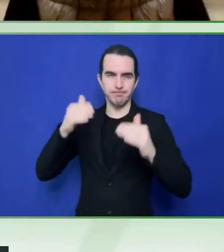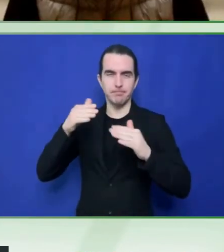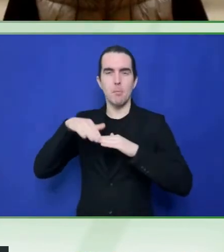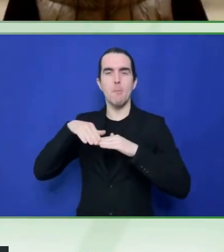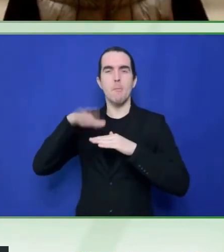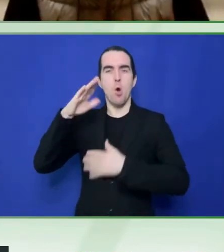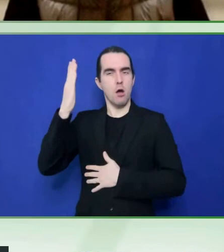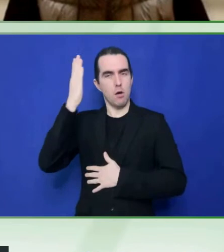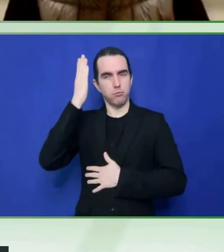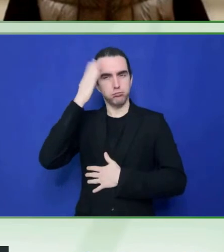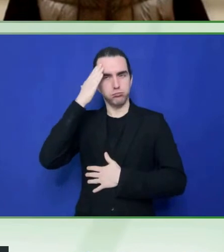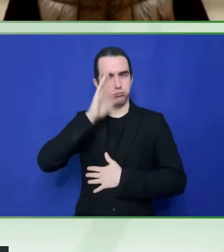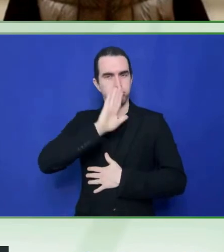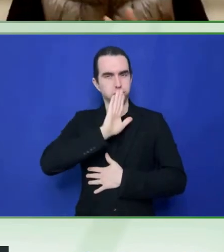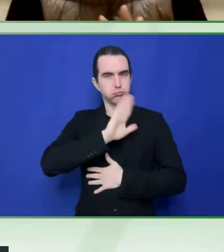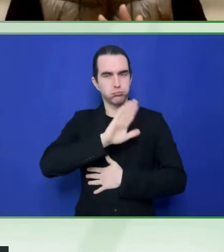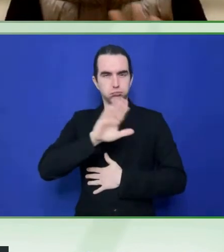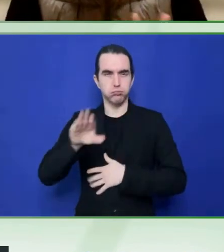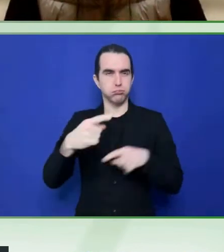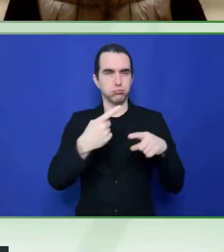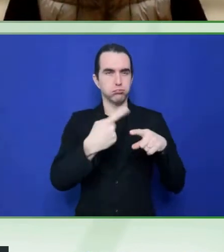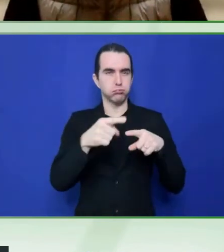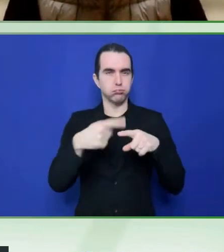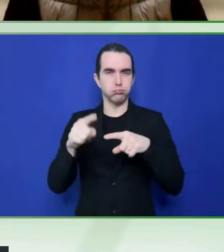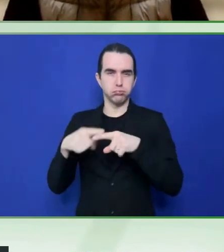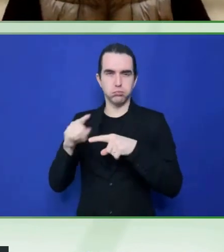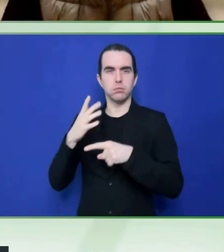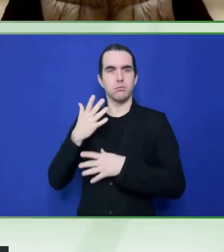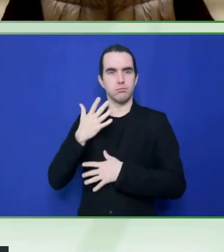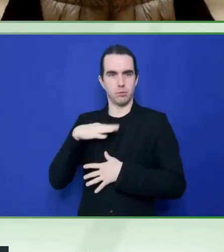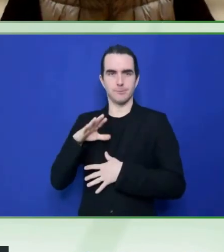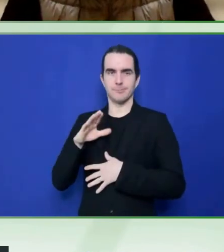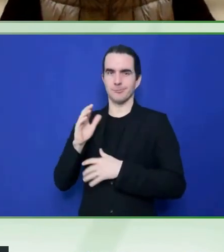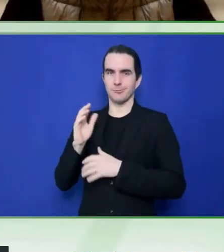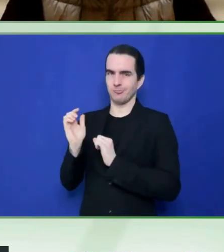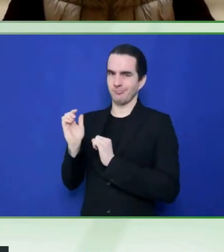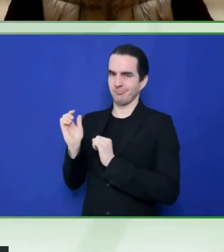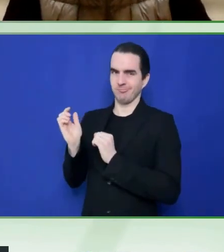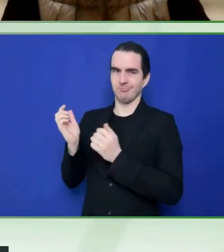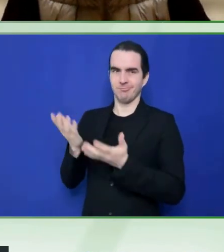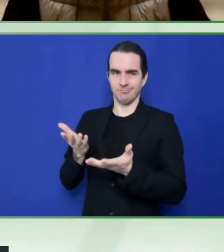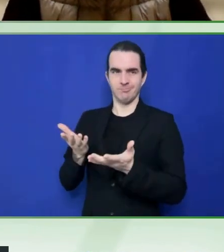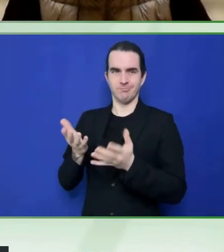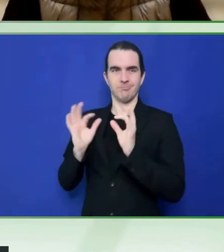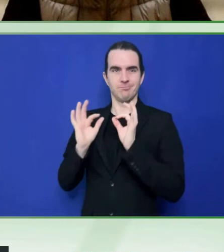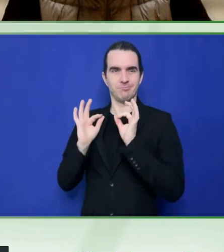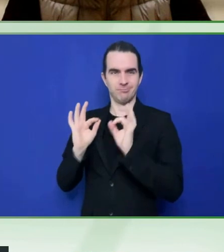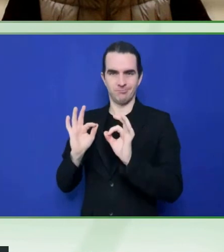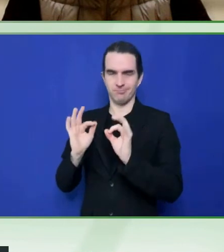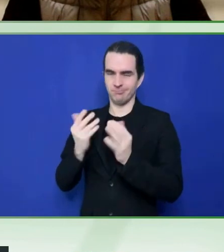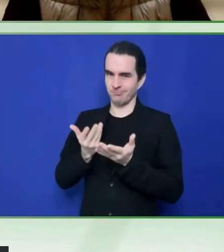would introduce briefly our company, I would like to talk about some numbers. Next slide, please.